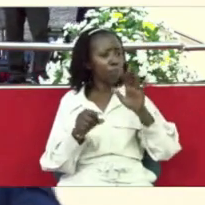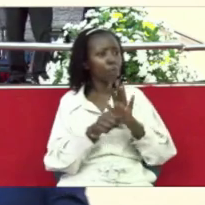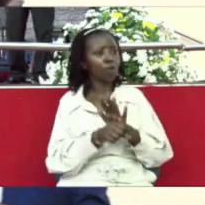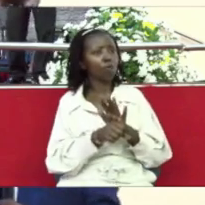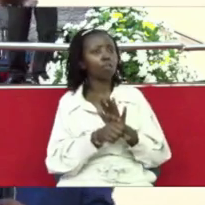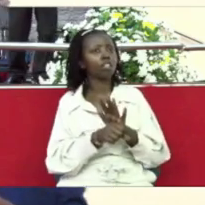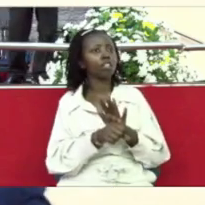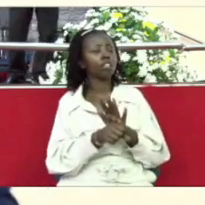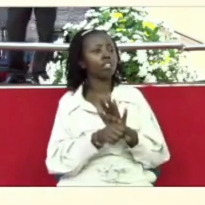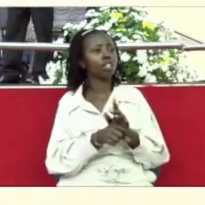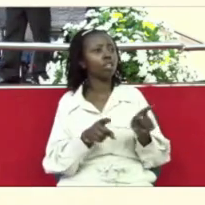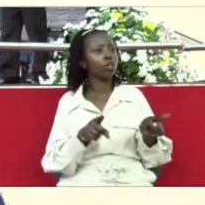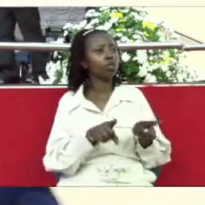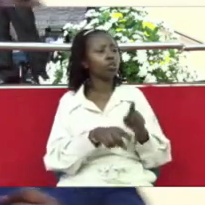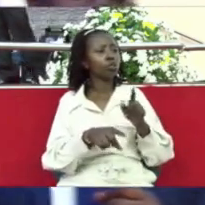to take care of your